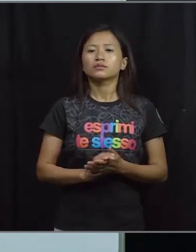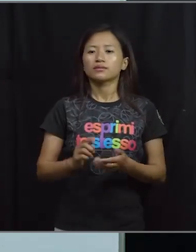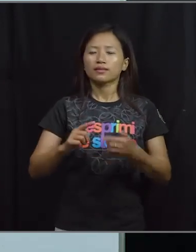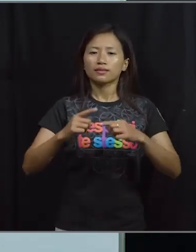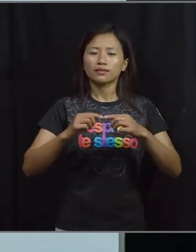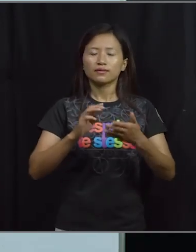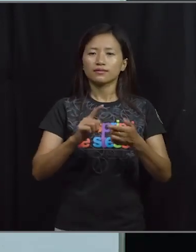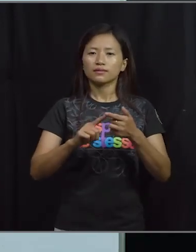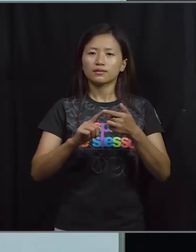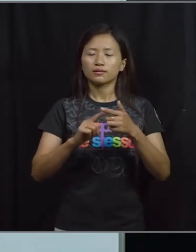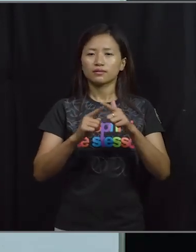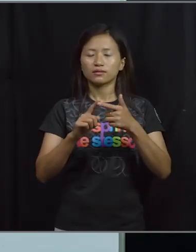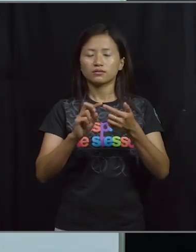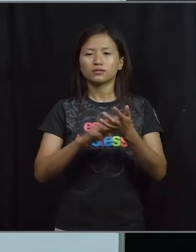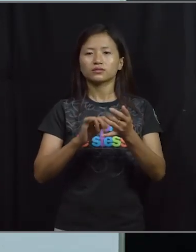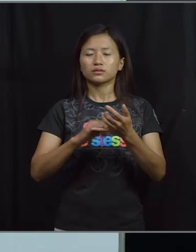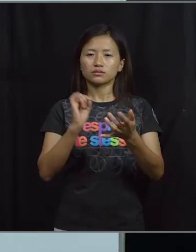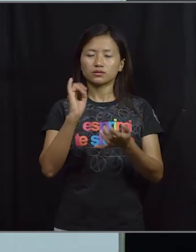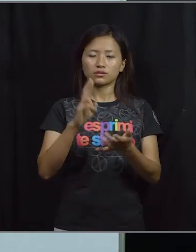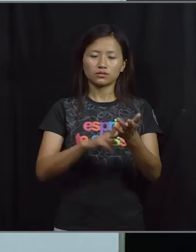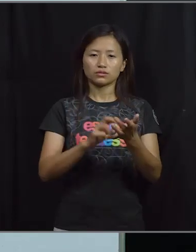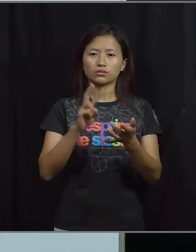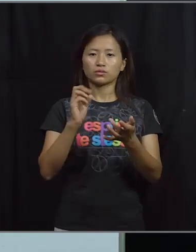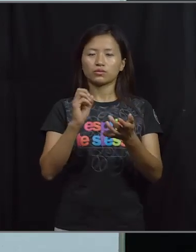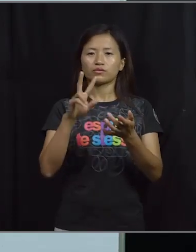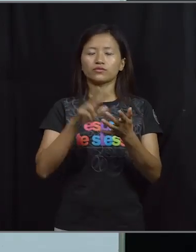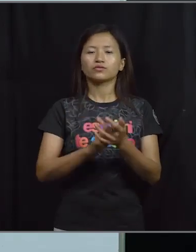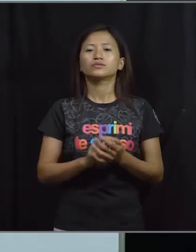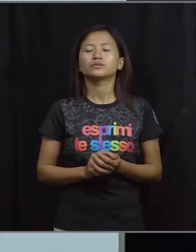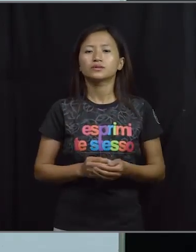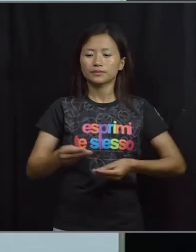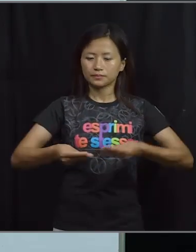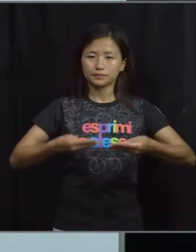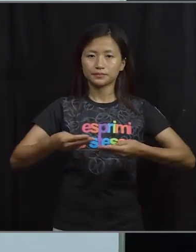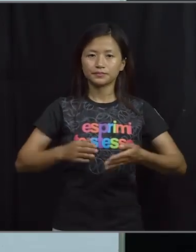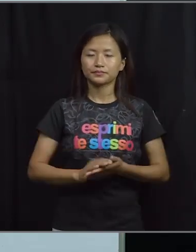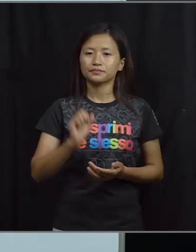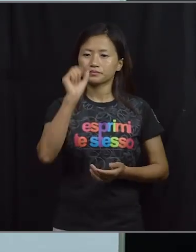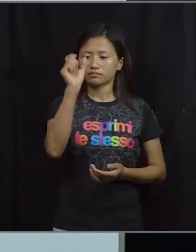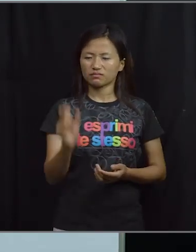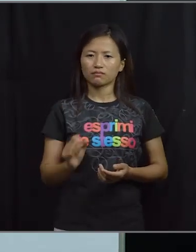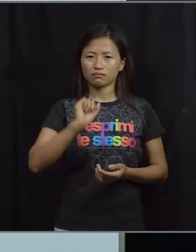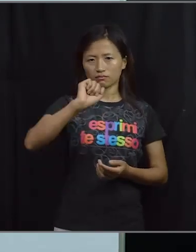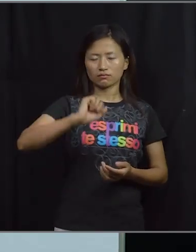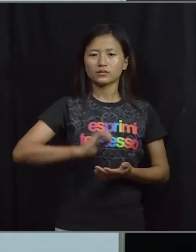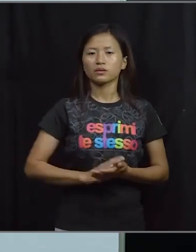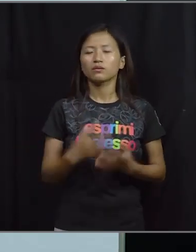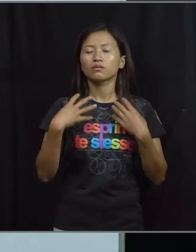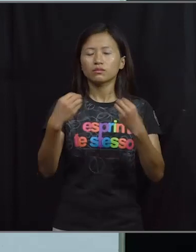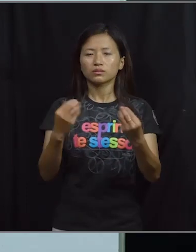tested innovation by themselves, who have started their business by themselves, and